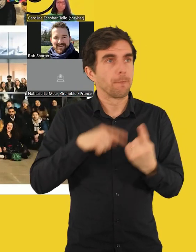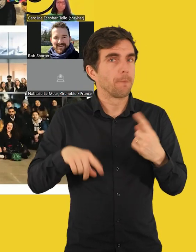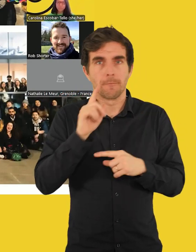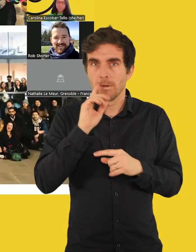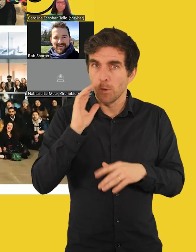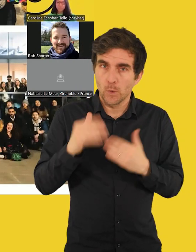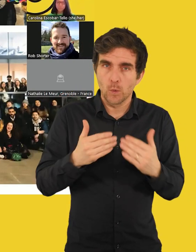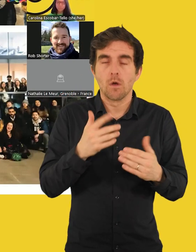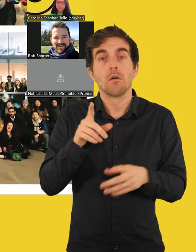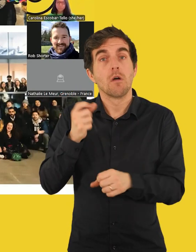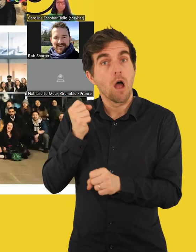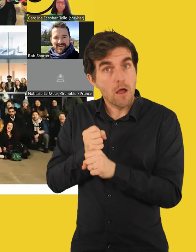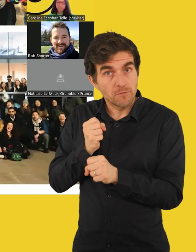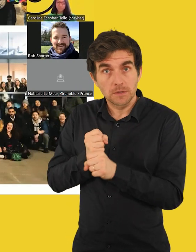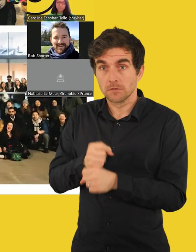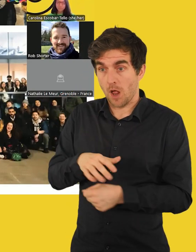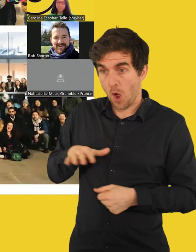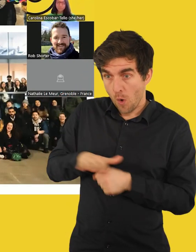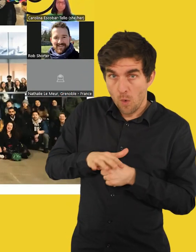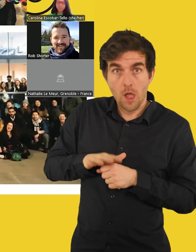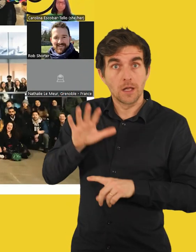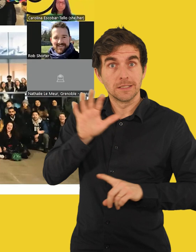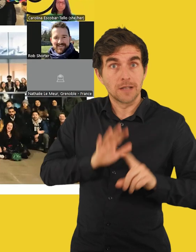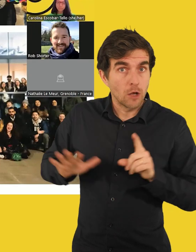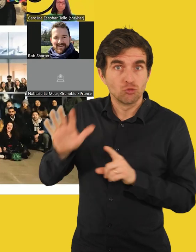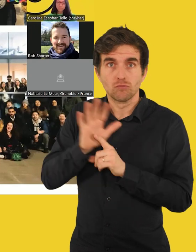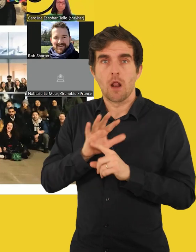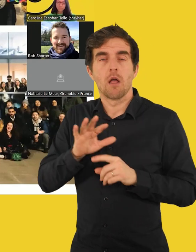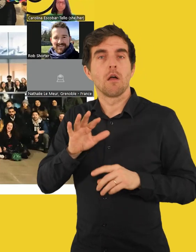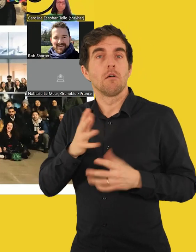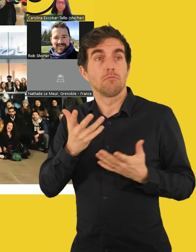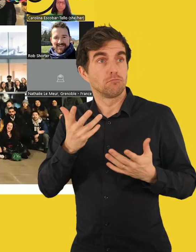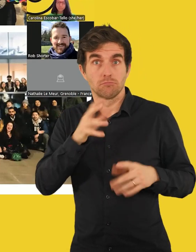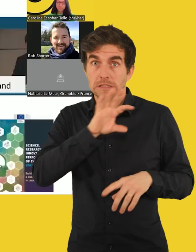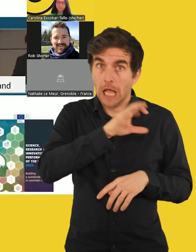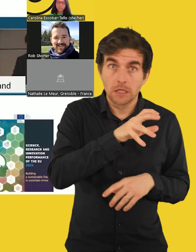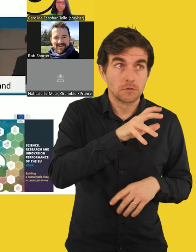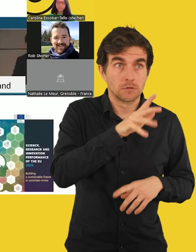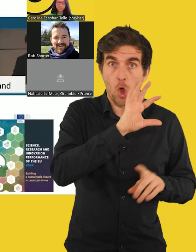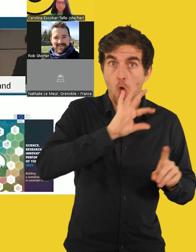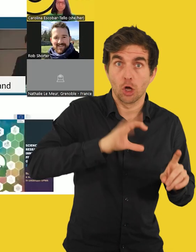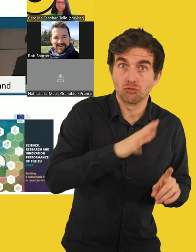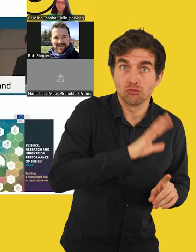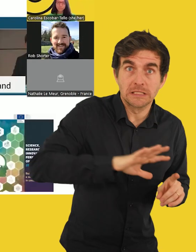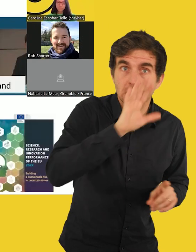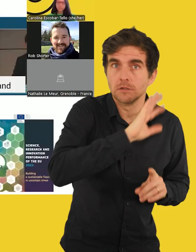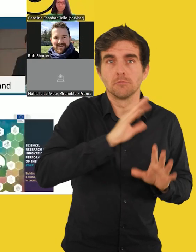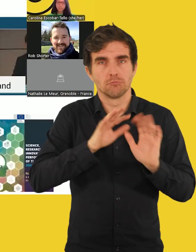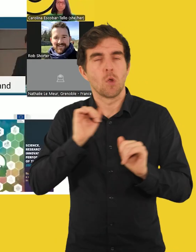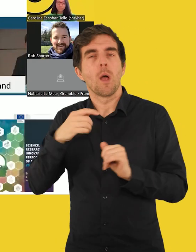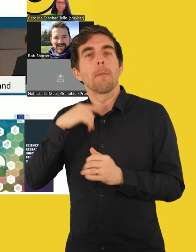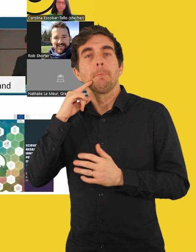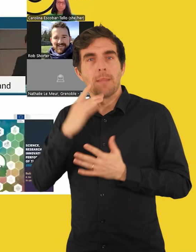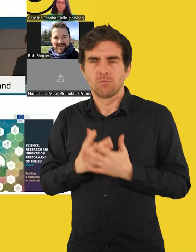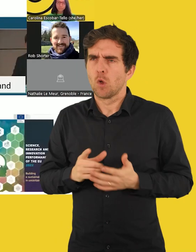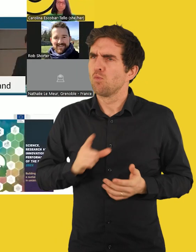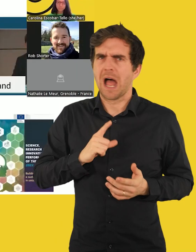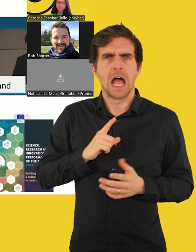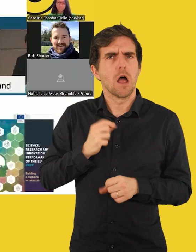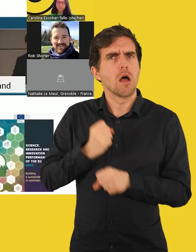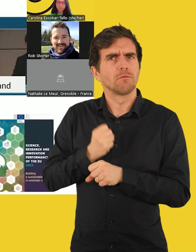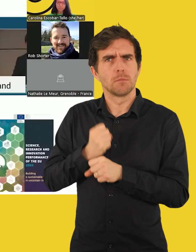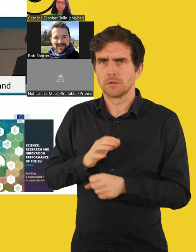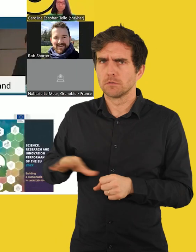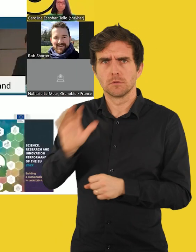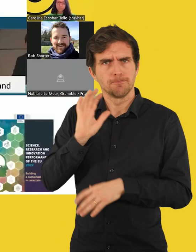times demand. And then to government, local and national, or rather state and national government. We